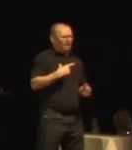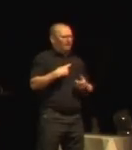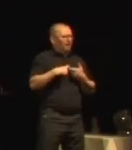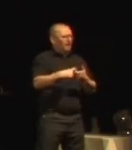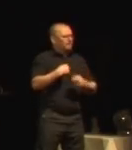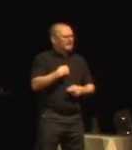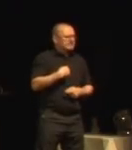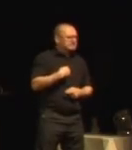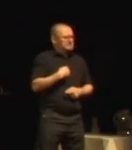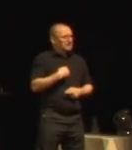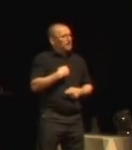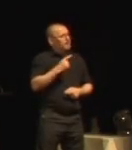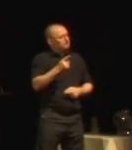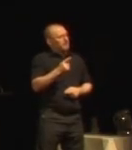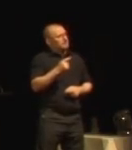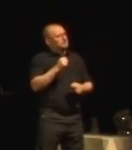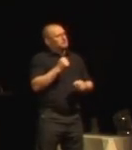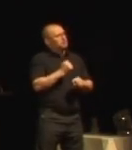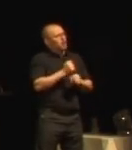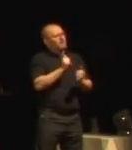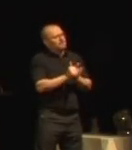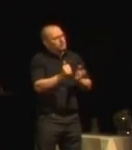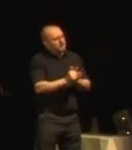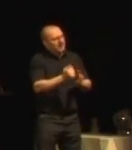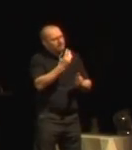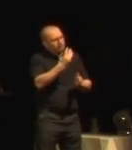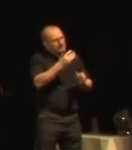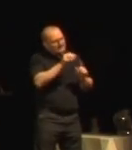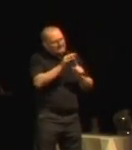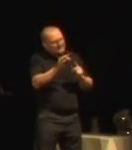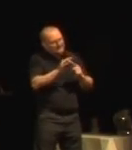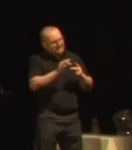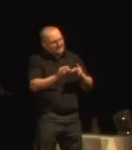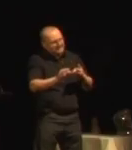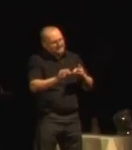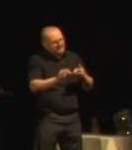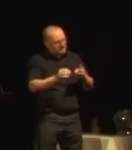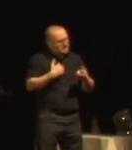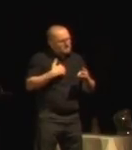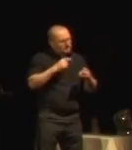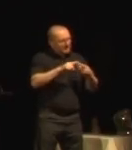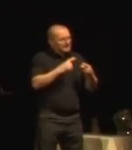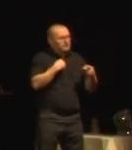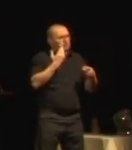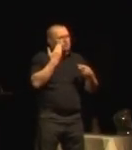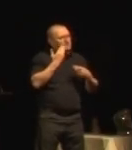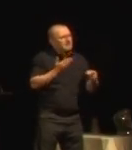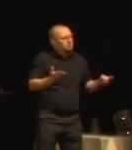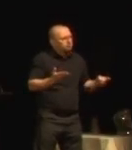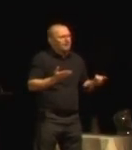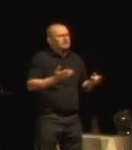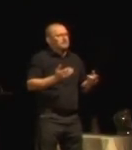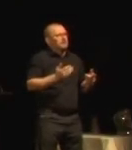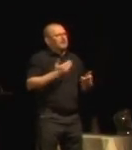in the job ad that convinced me to apply. They were, "You demonstrate a history of working in a collaborative and open